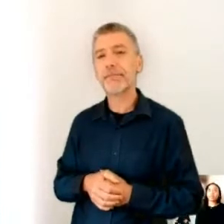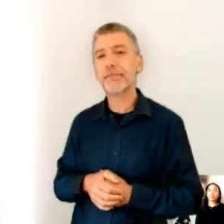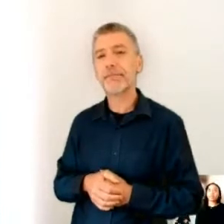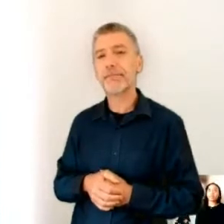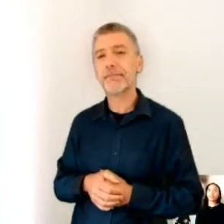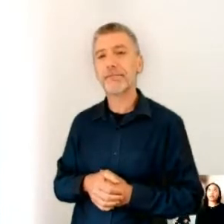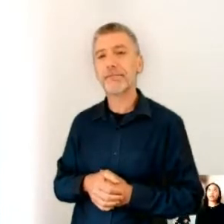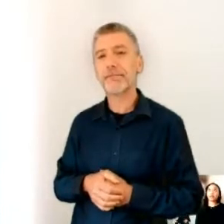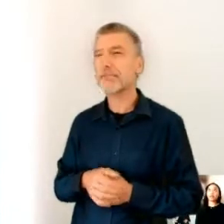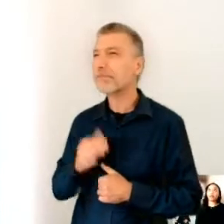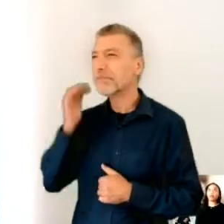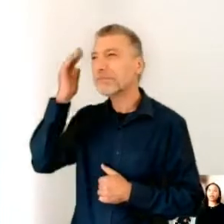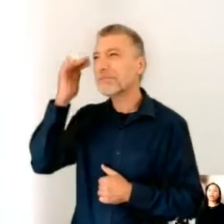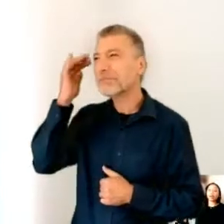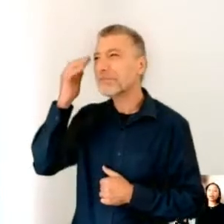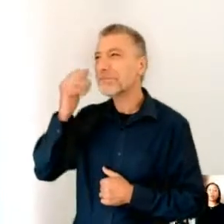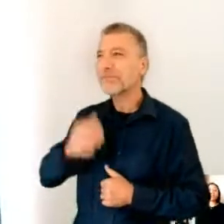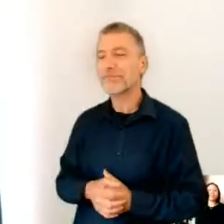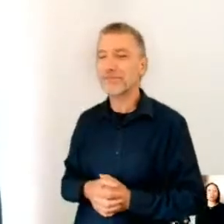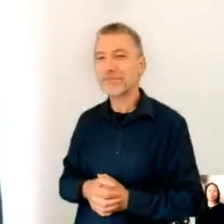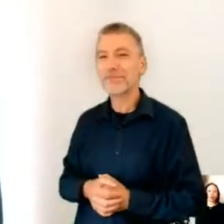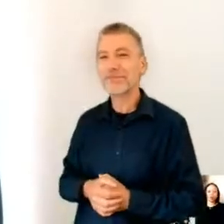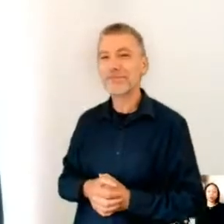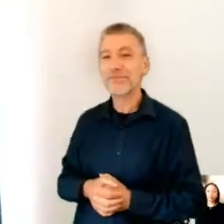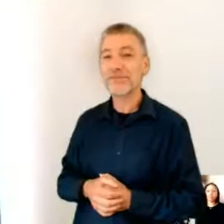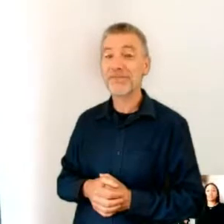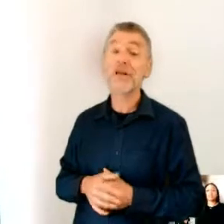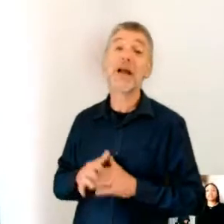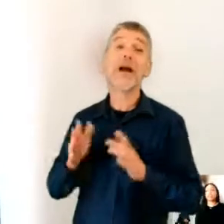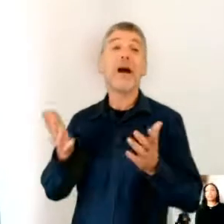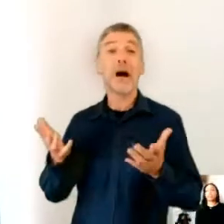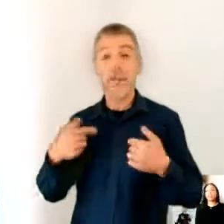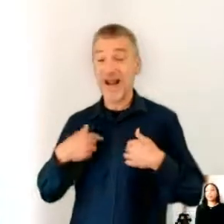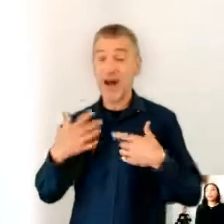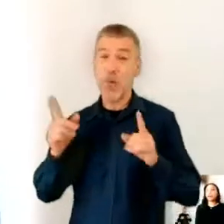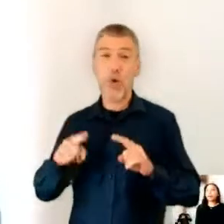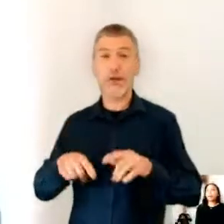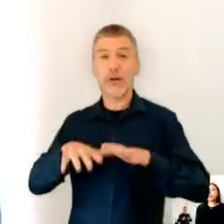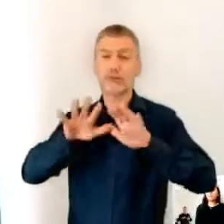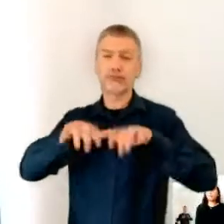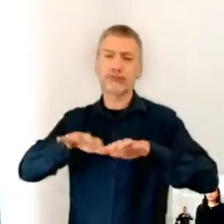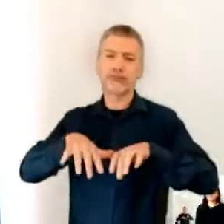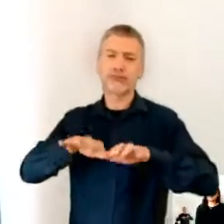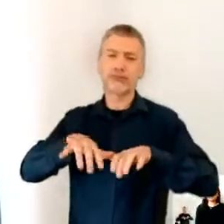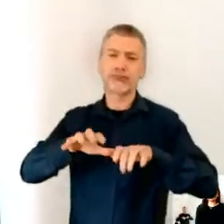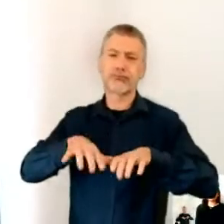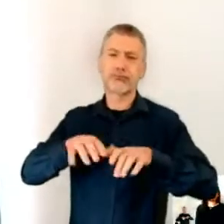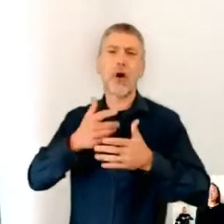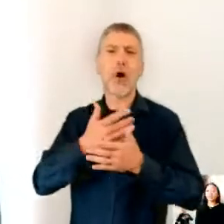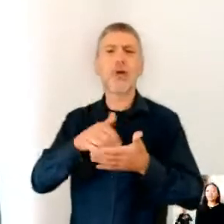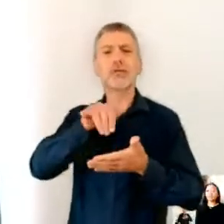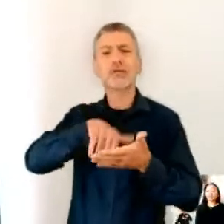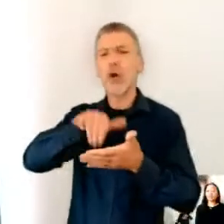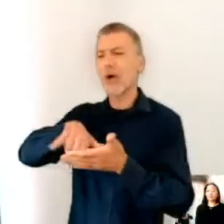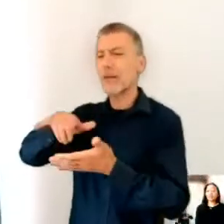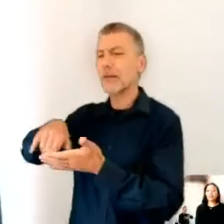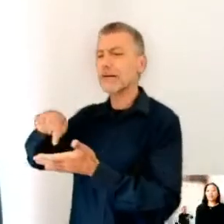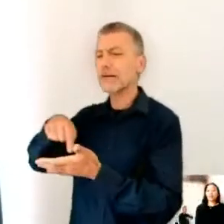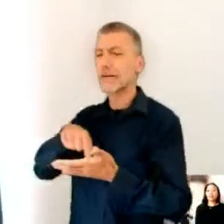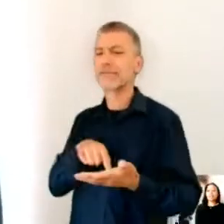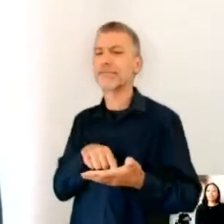have a think. Well, I write a lot of documents and everything like that. So kind of being able